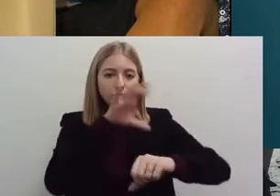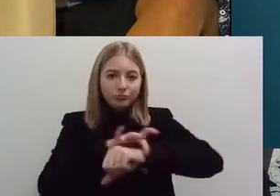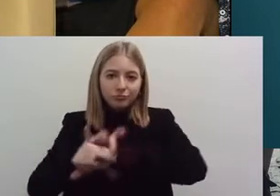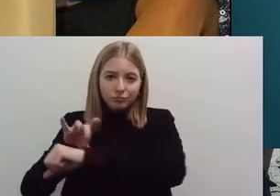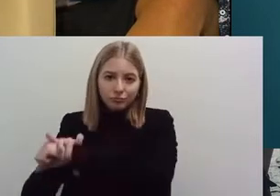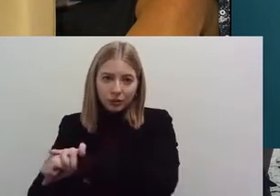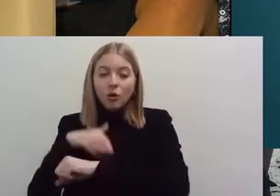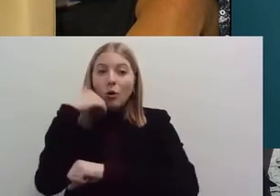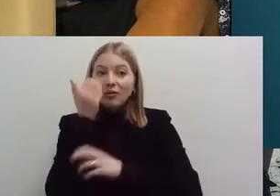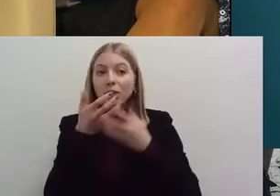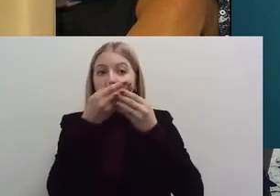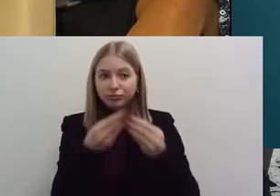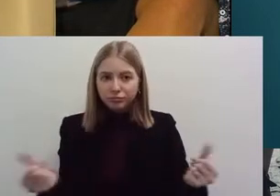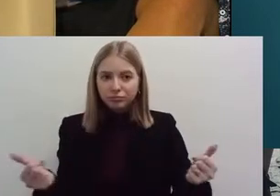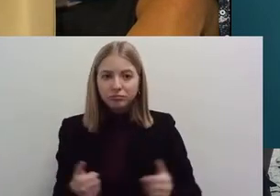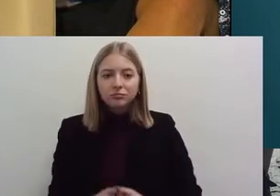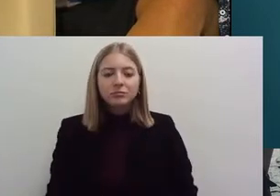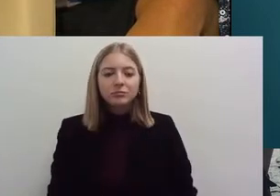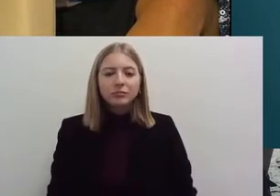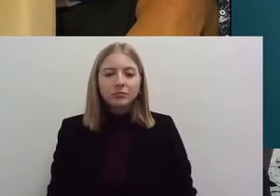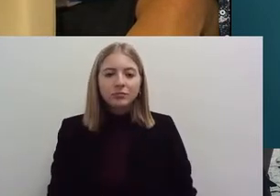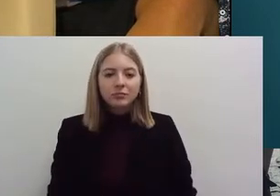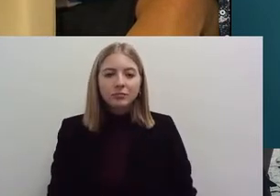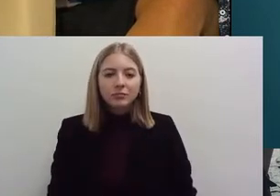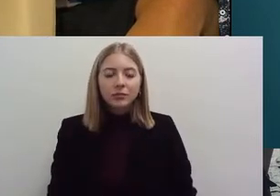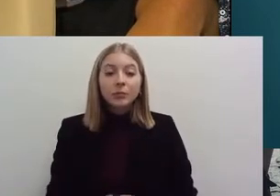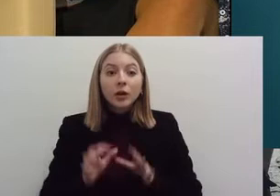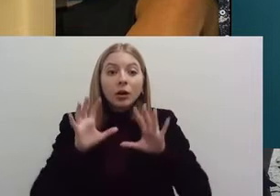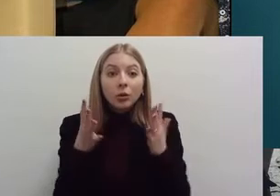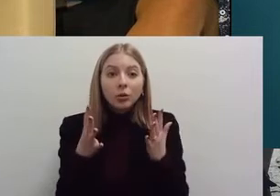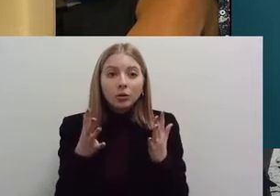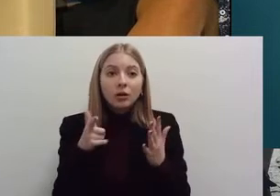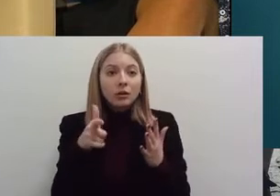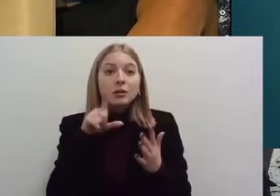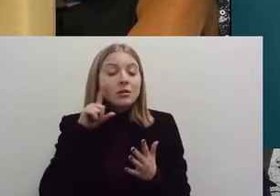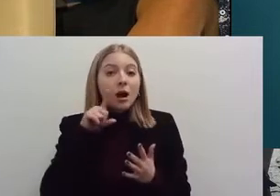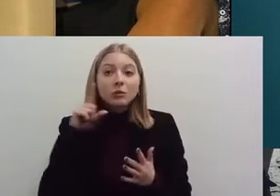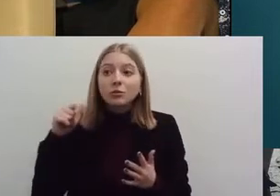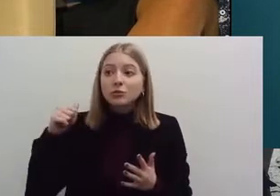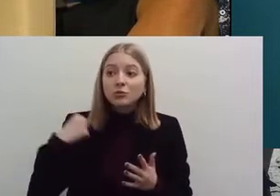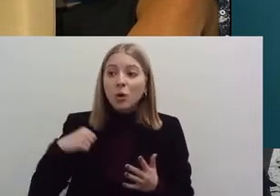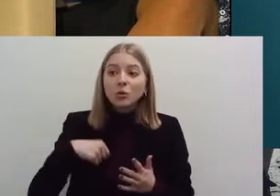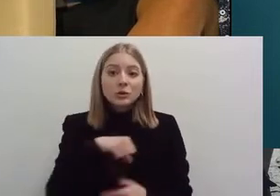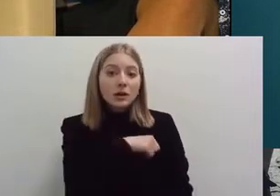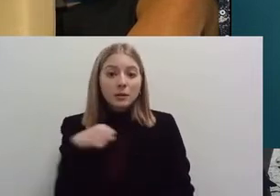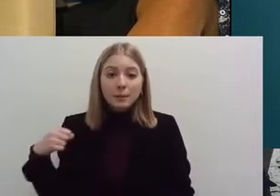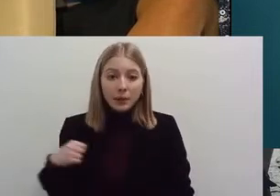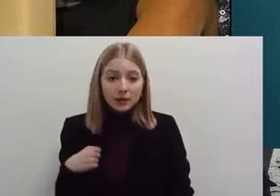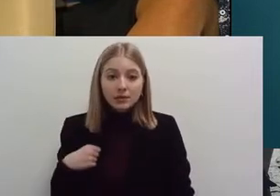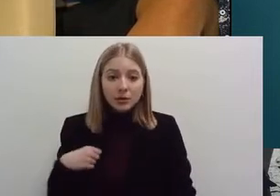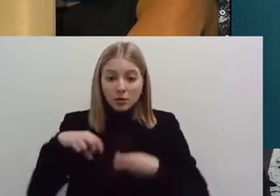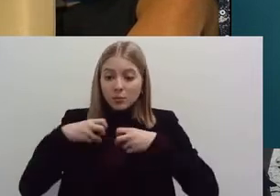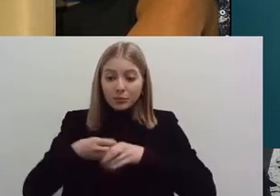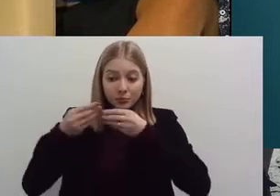care. We are all together for them, not against them. We not judge them because he did something maybe